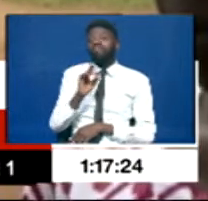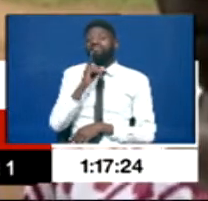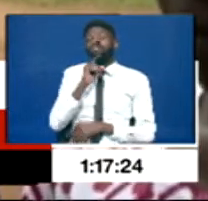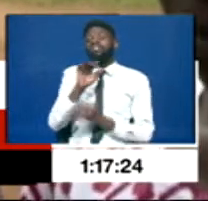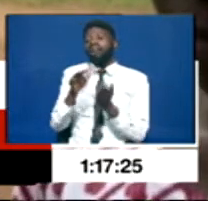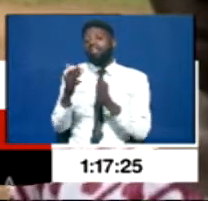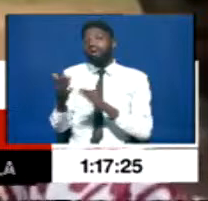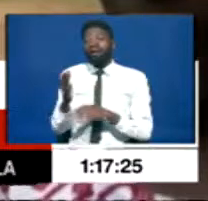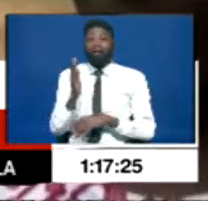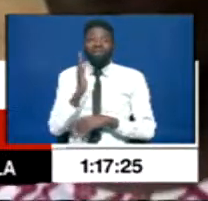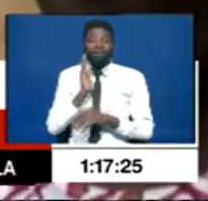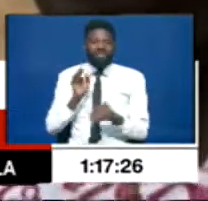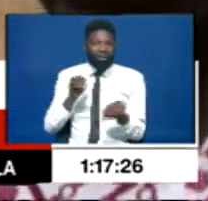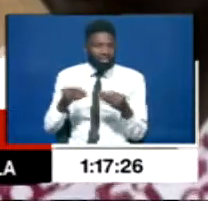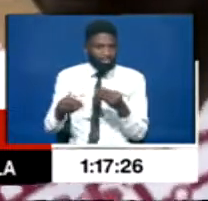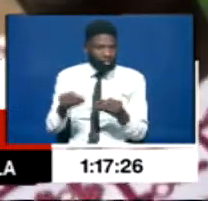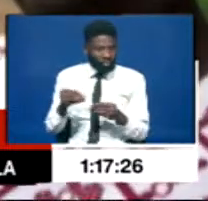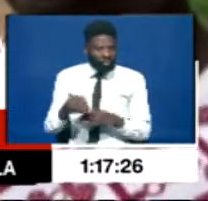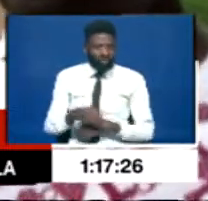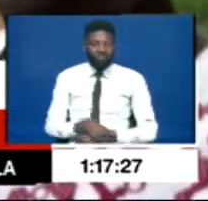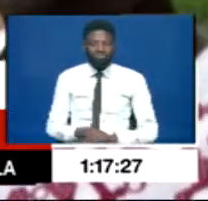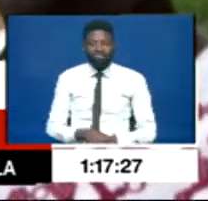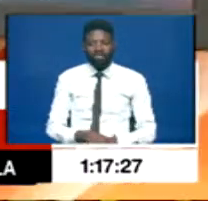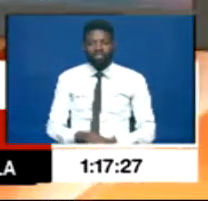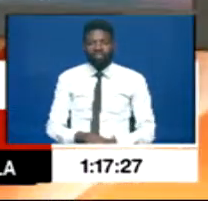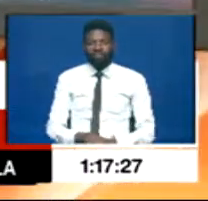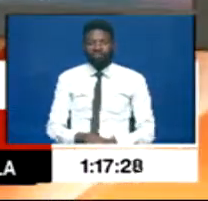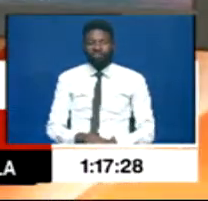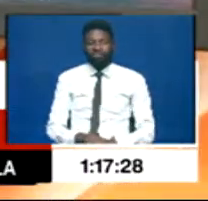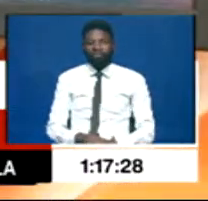Mchuma Odim, The Lunchtime News.